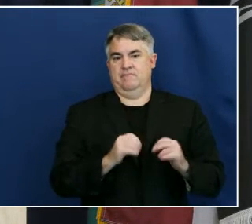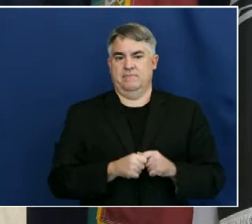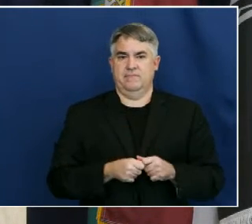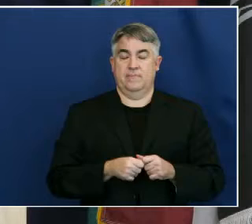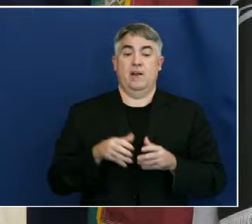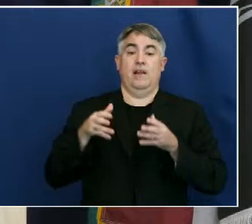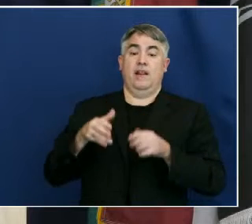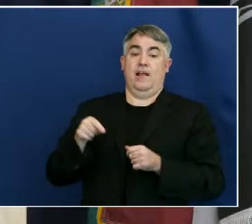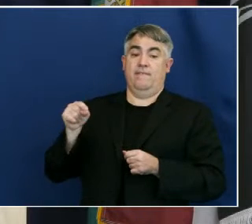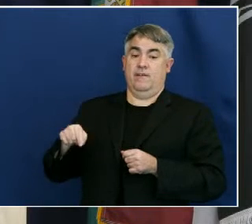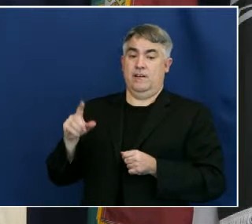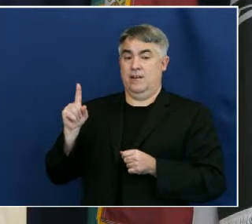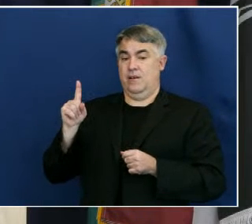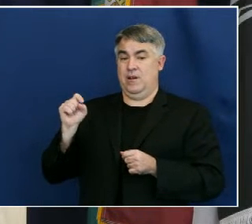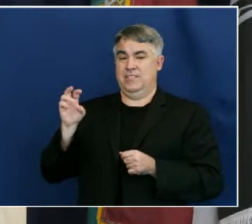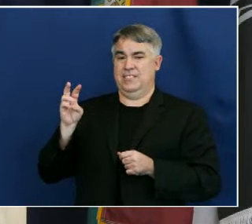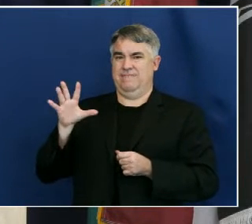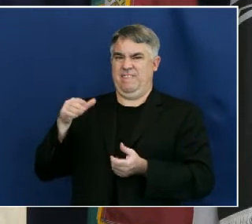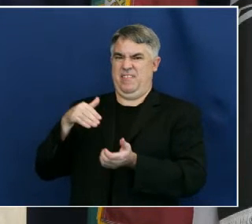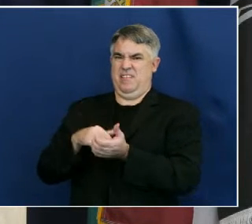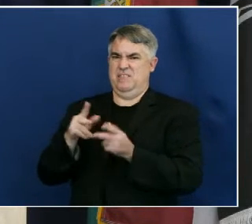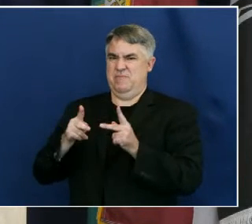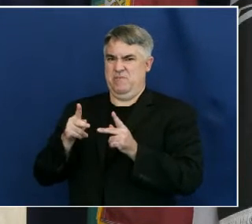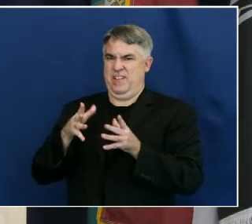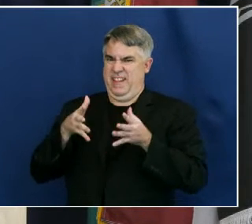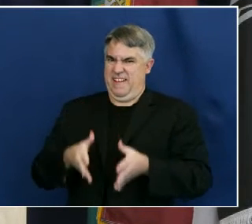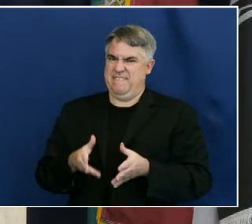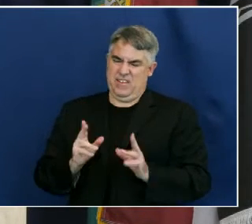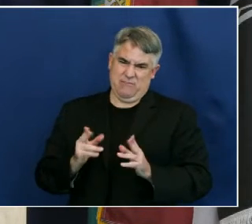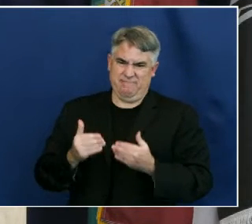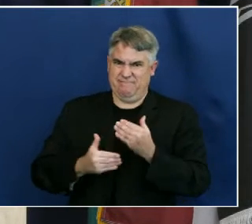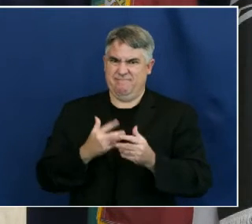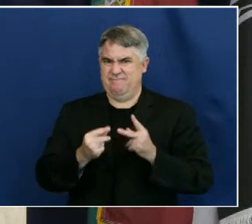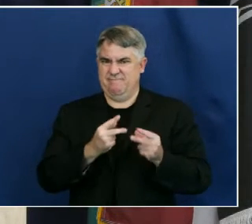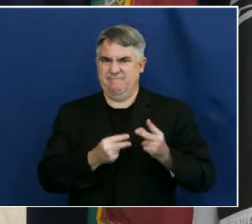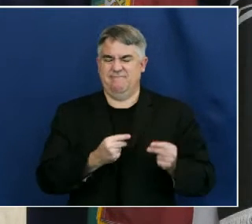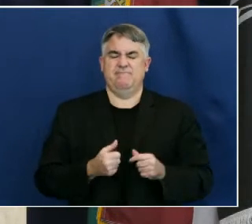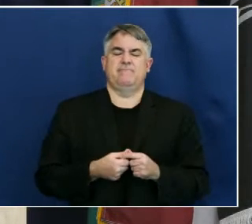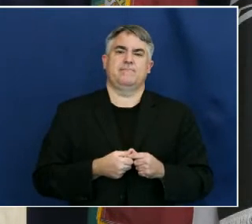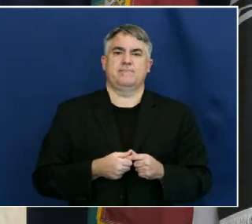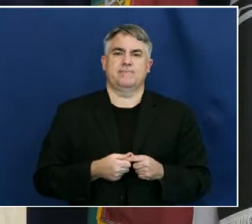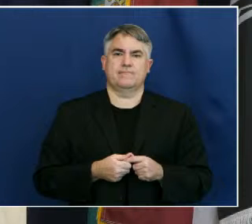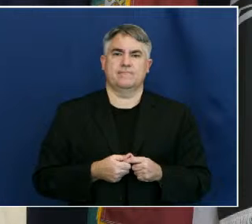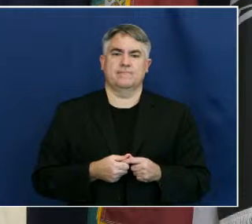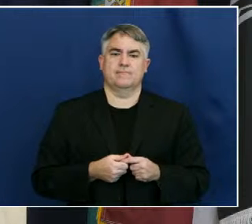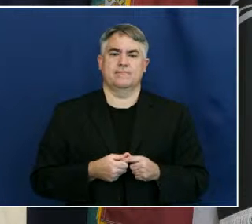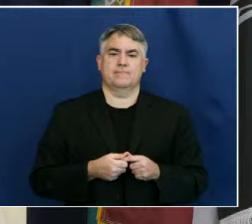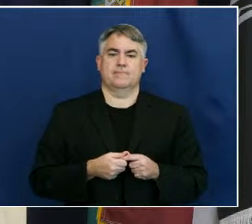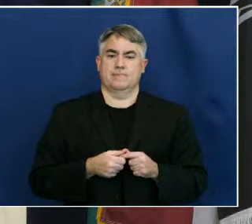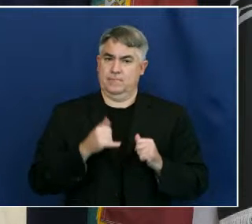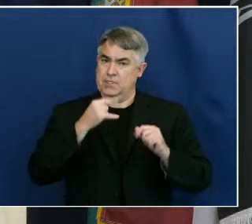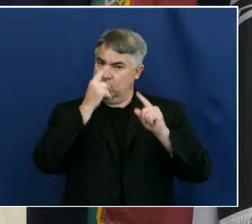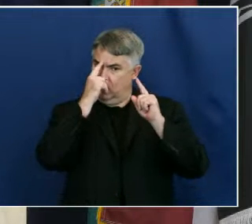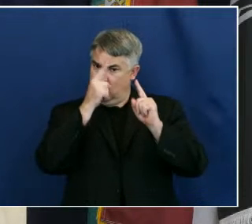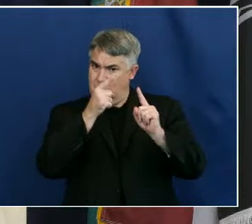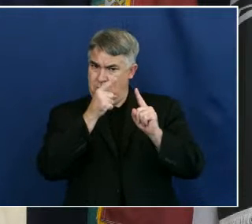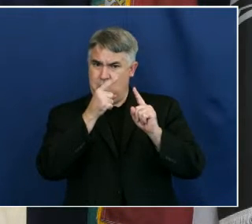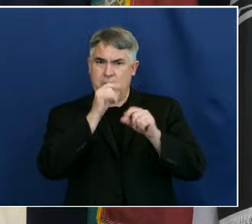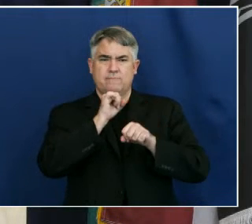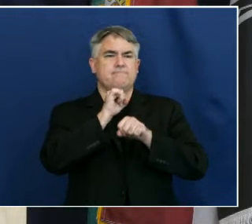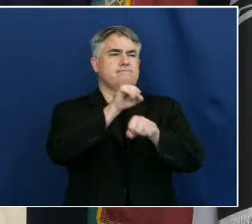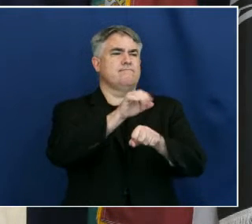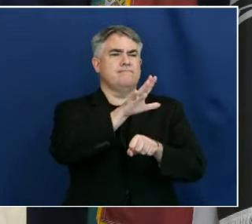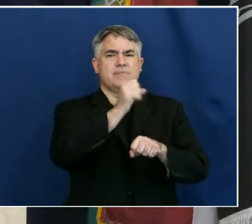our efforts around dedicated sites for our community health workers reaching hard-to-reach communities, they will still have priority access into